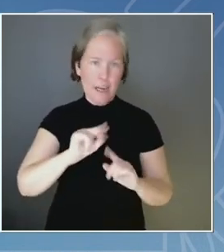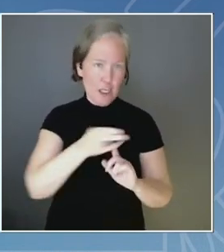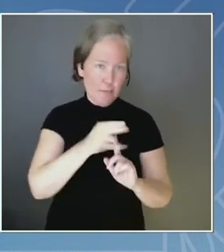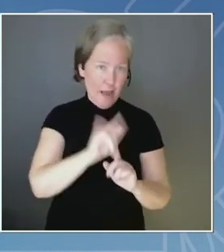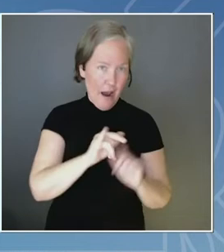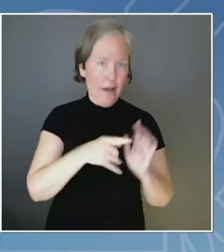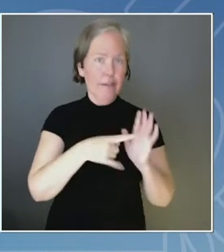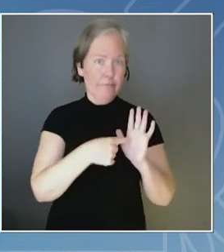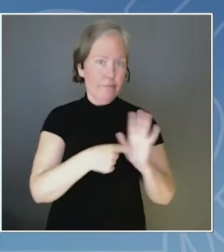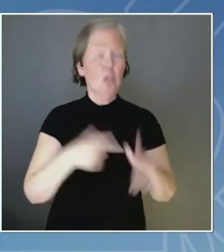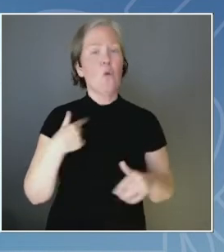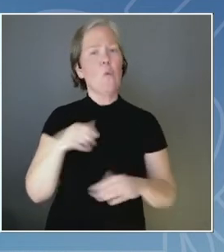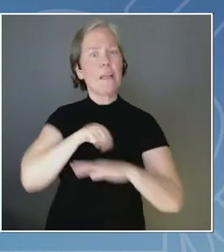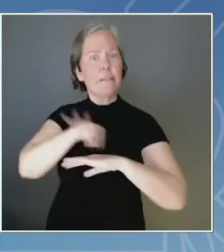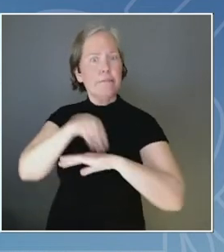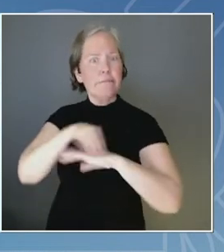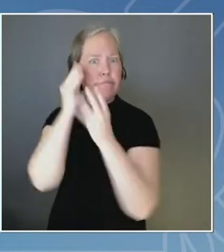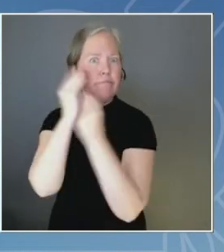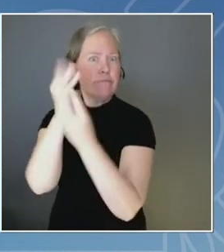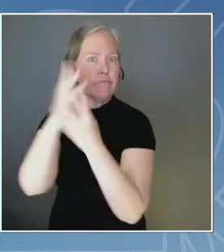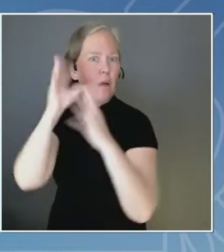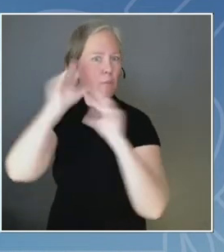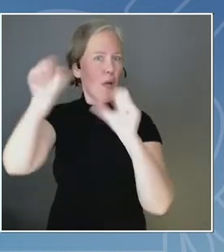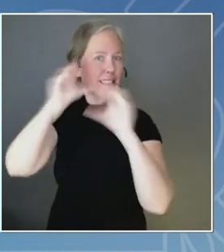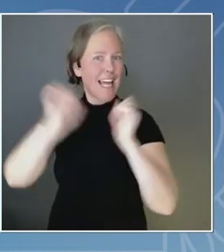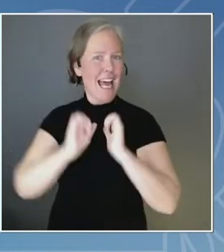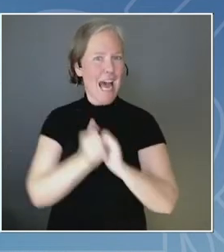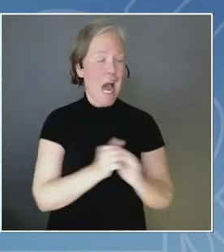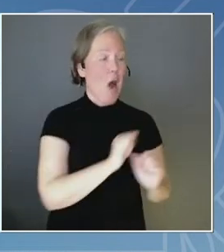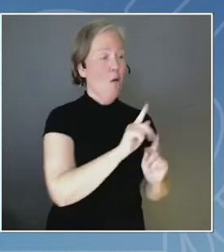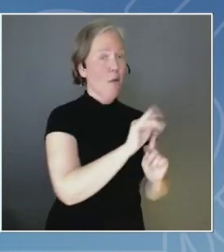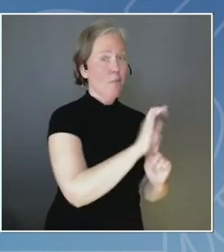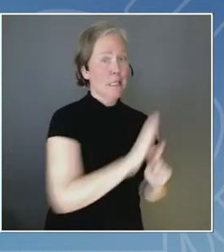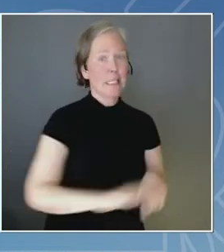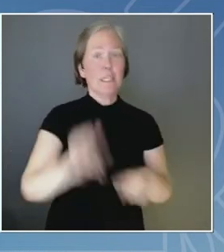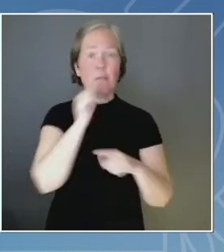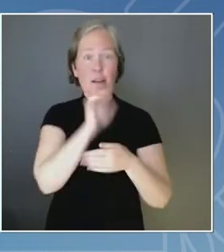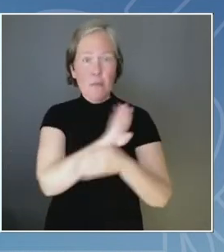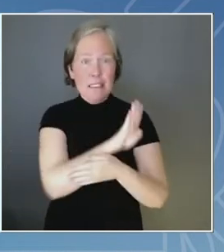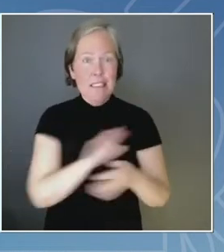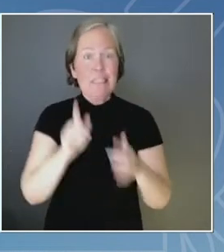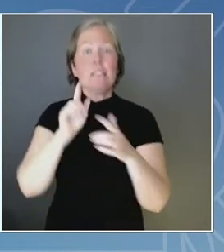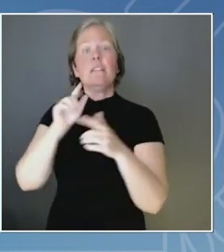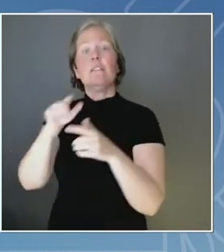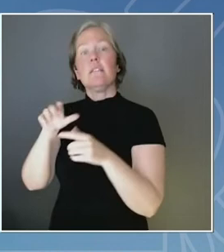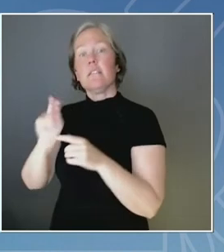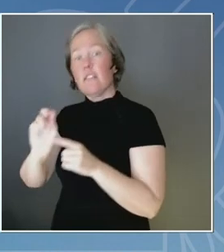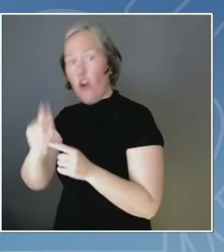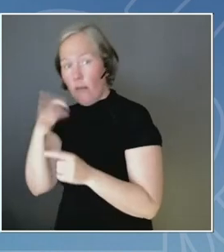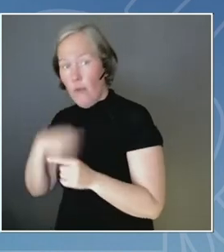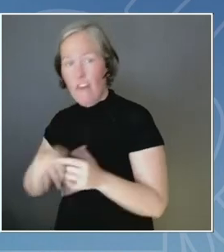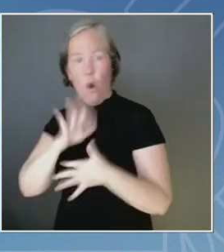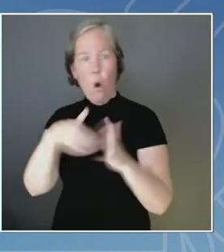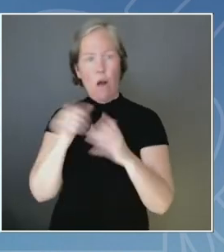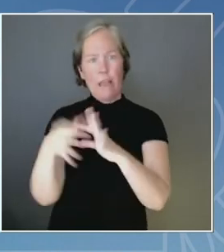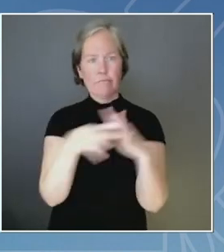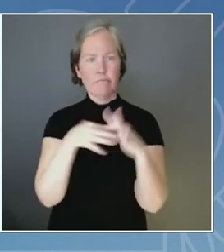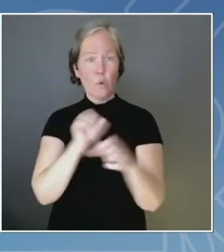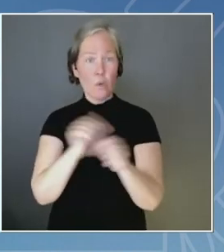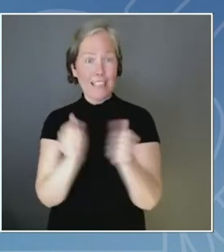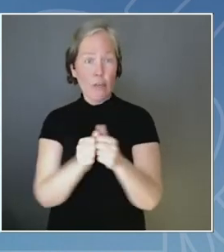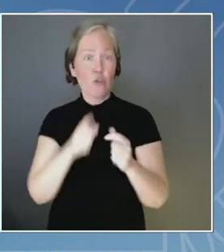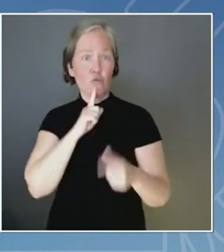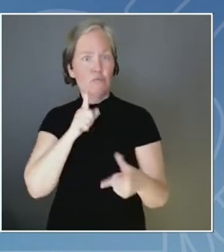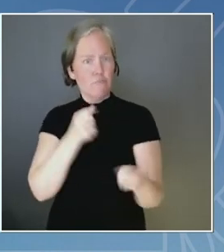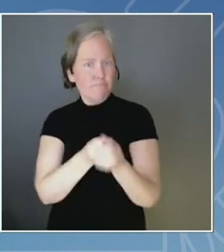public, private, and nonprofit sectors can work to advance equity, justice, and opportunity for AN and HPIs. I look